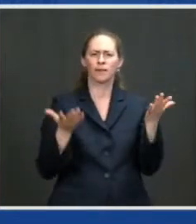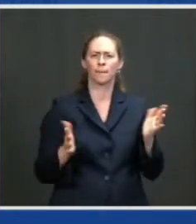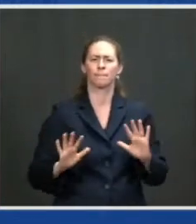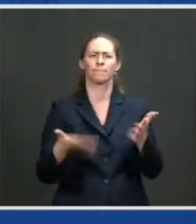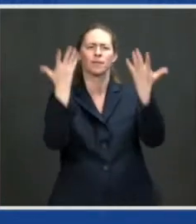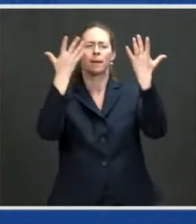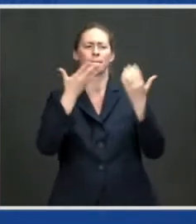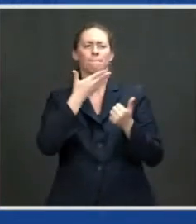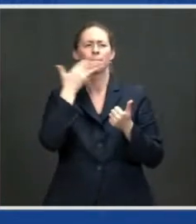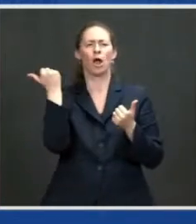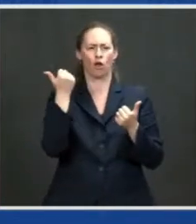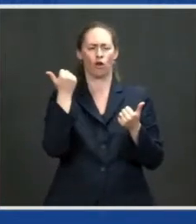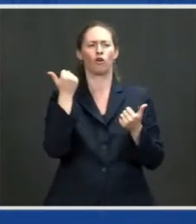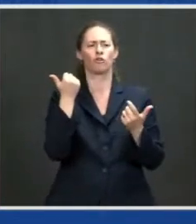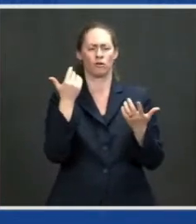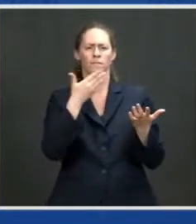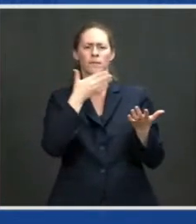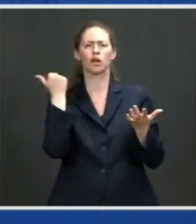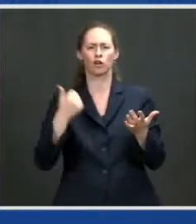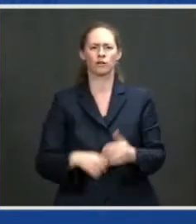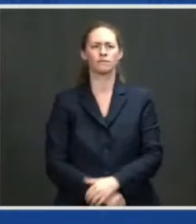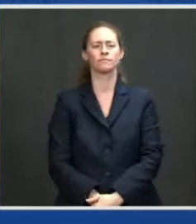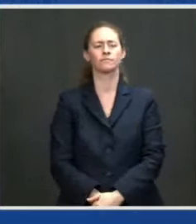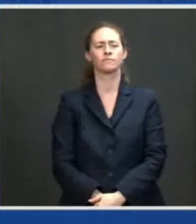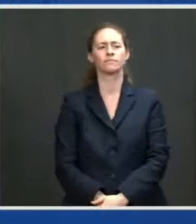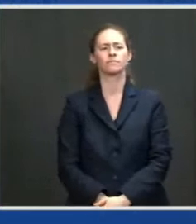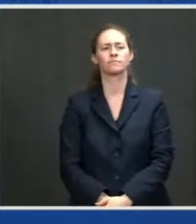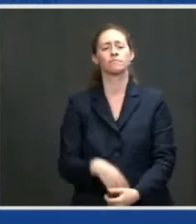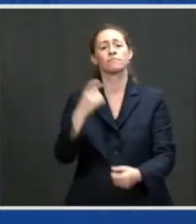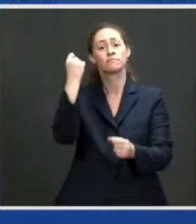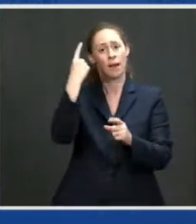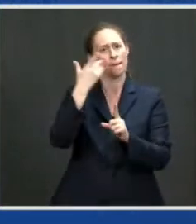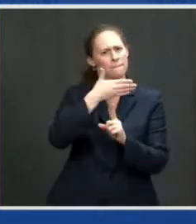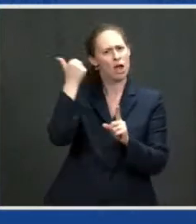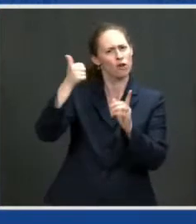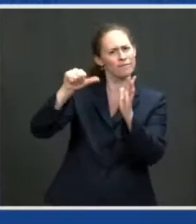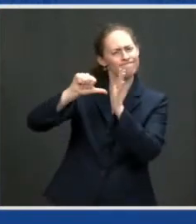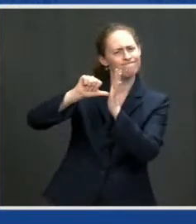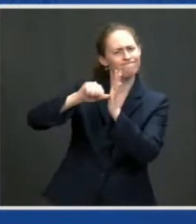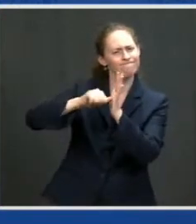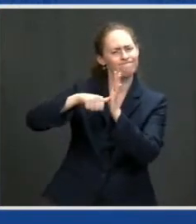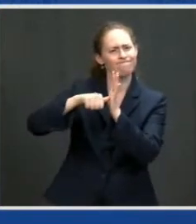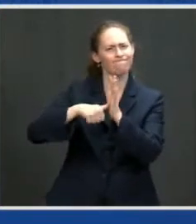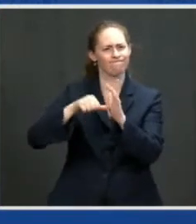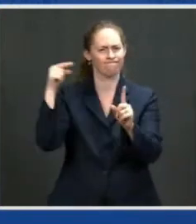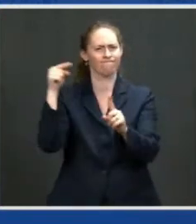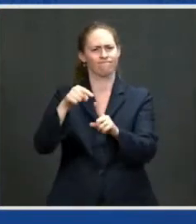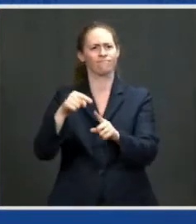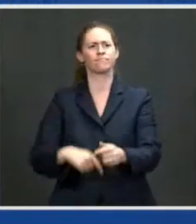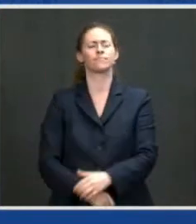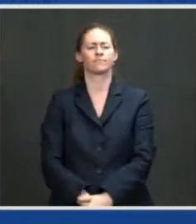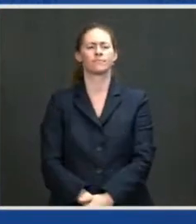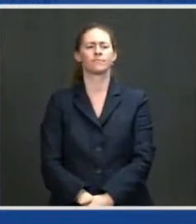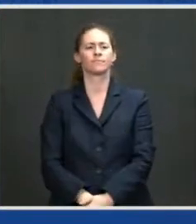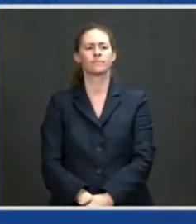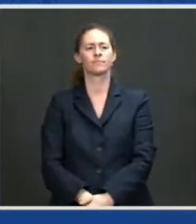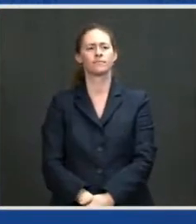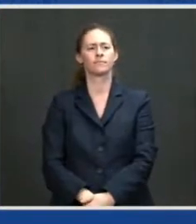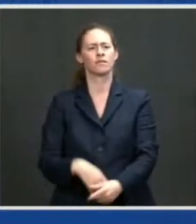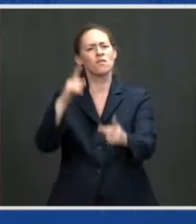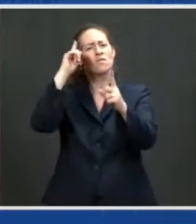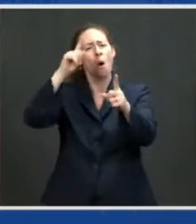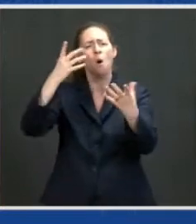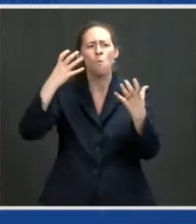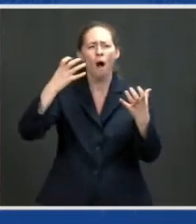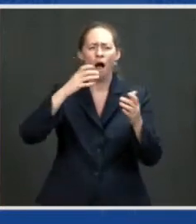back better. That approach recognizes that we all do better, and we all do well. And